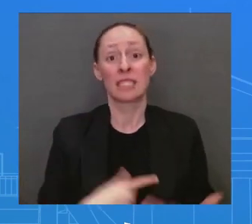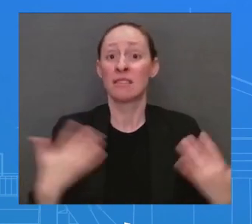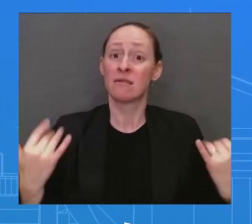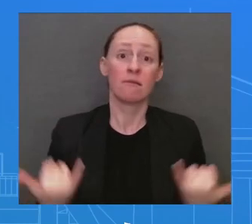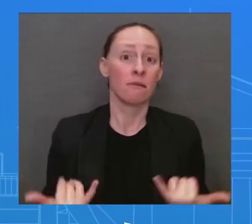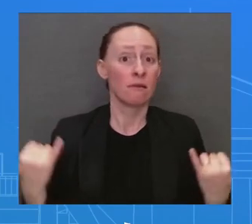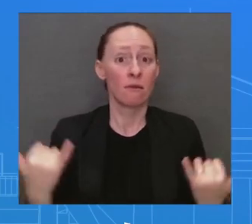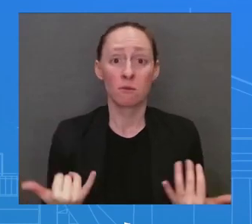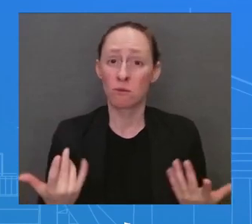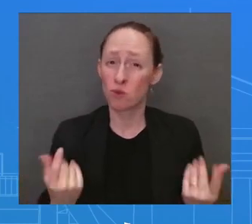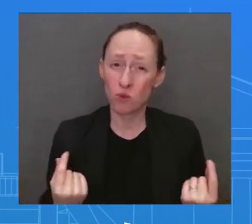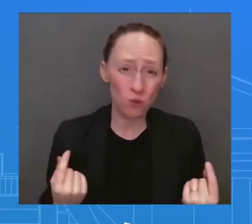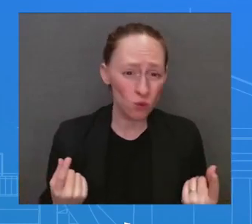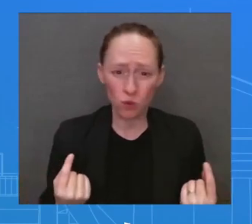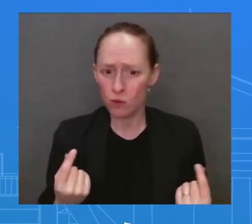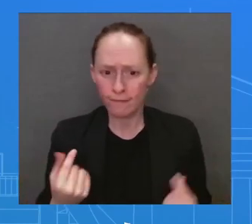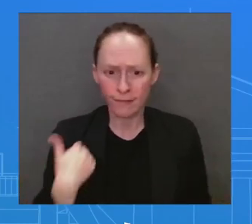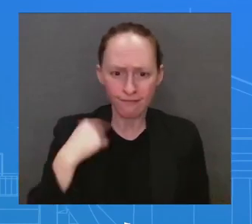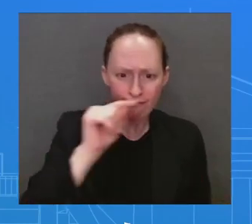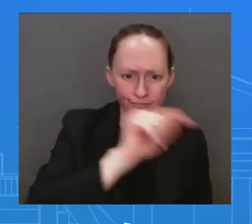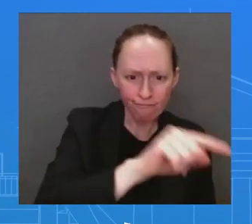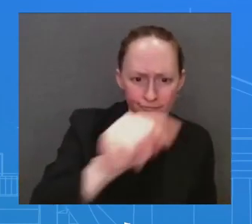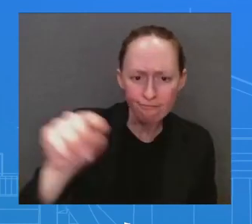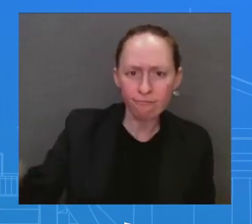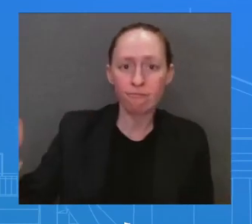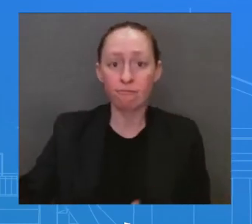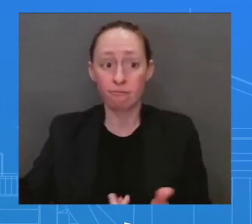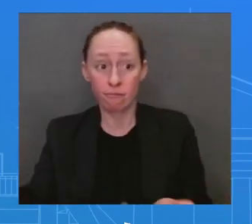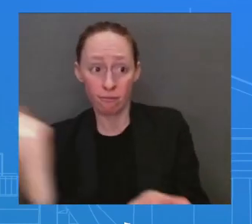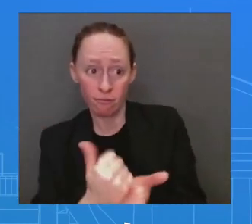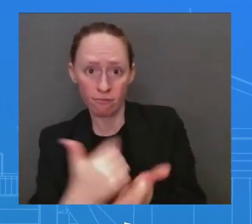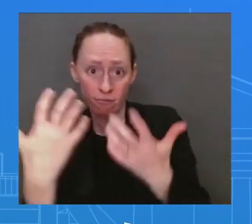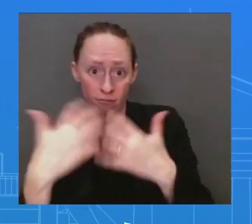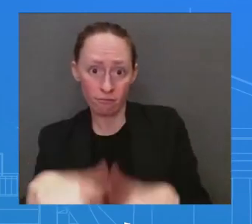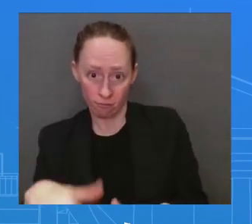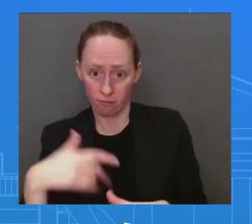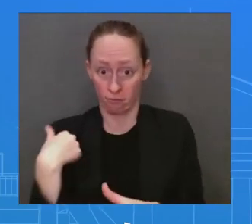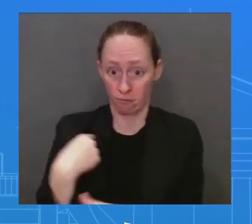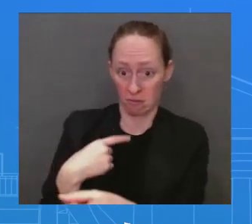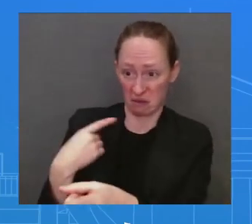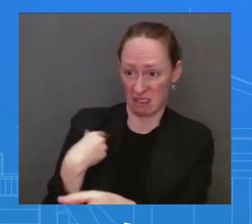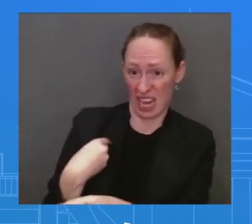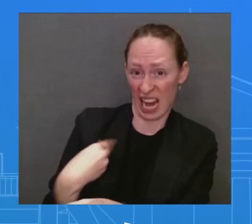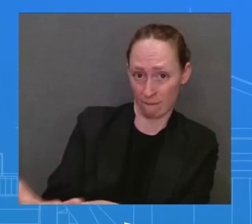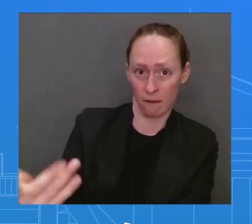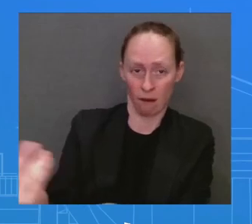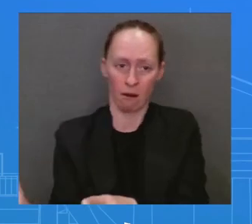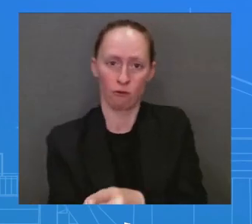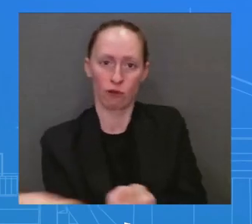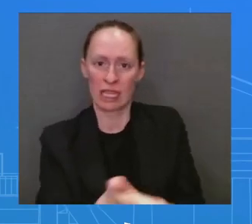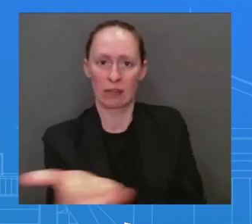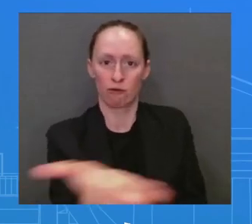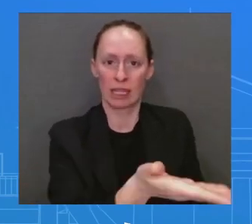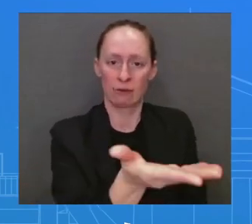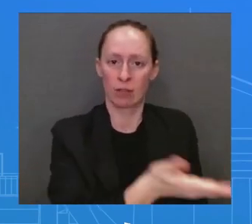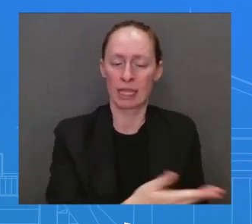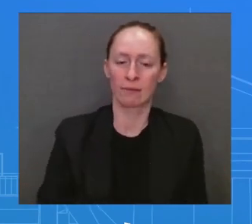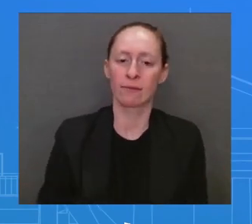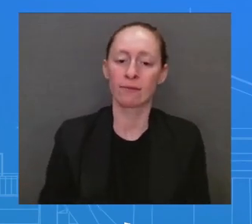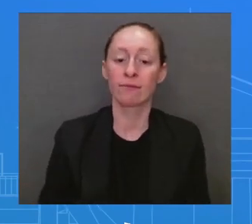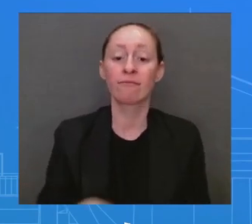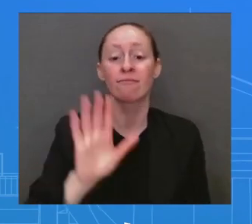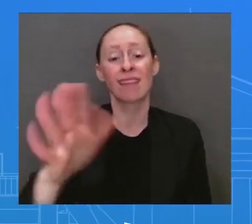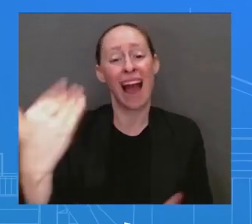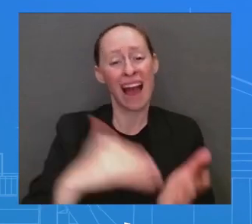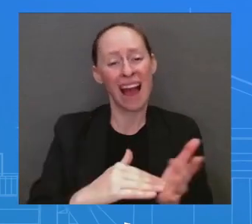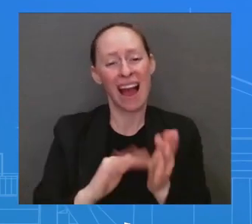push for fuel to get in. Now, look, that said, I said this again yesterday, we certainly understand Israeli concerns